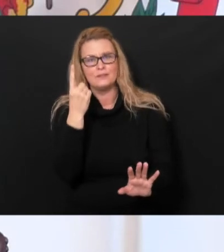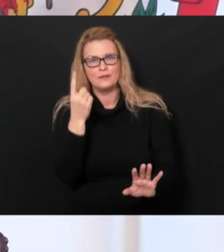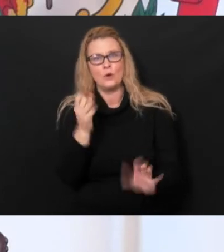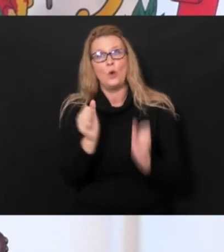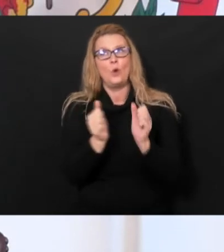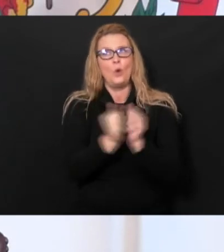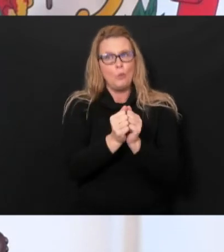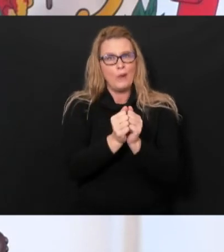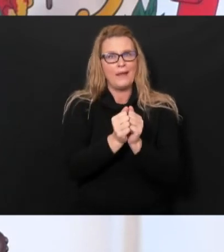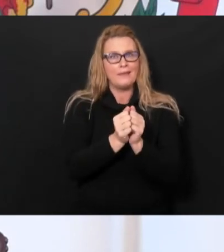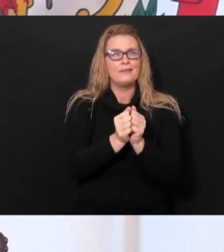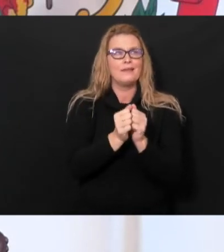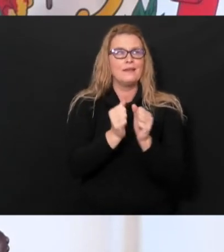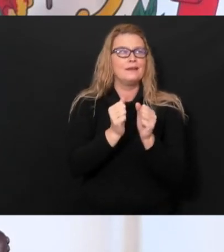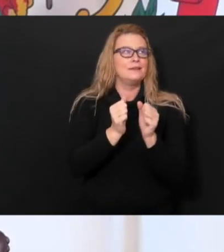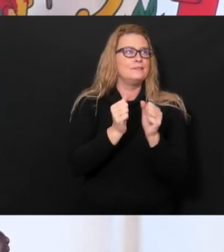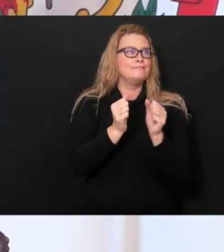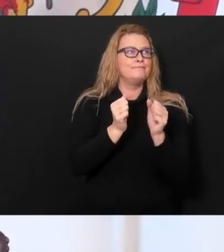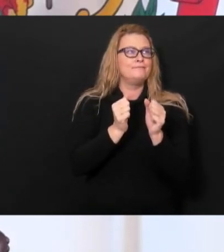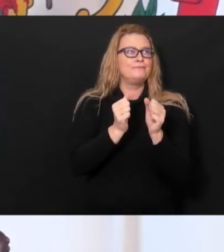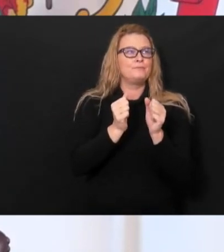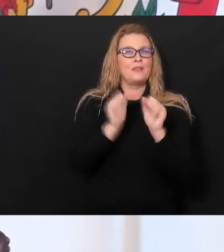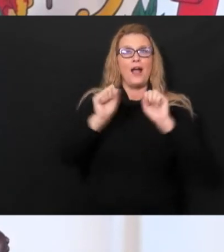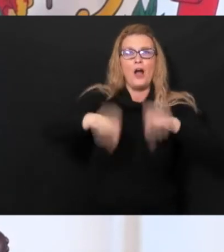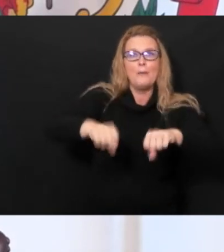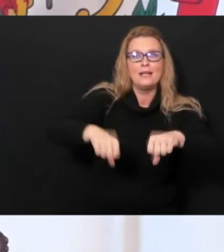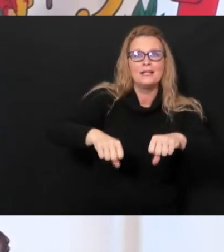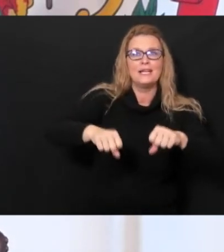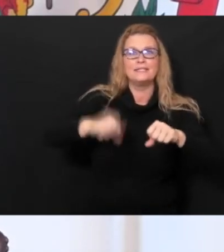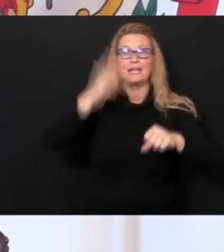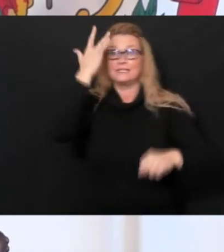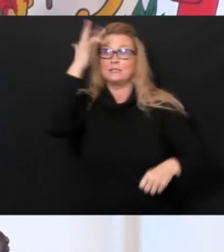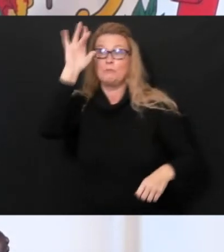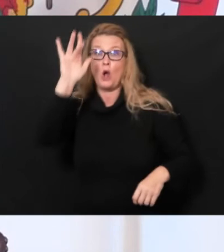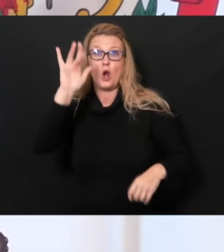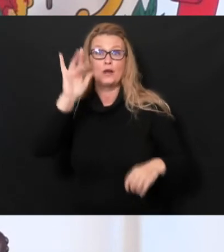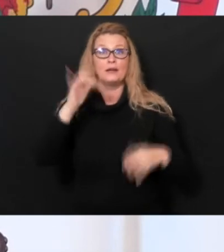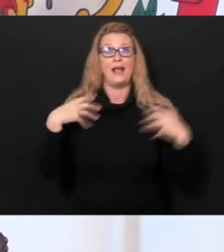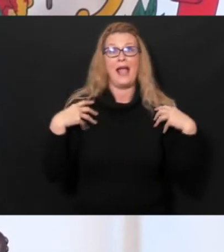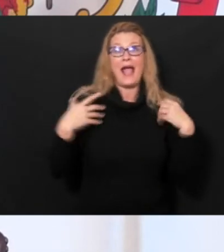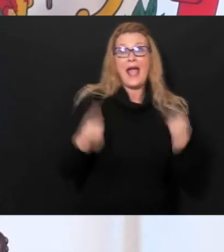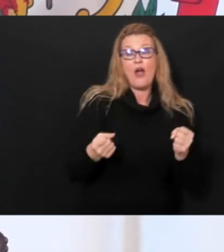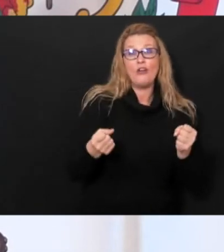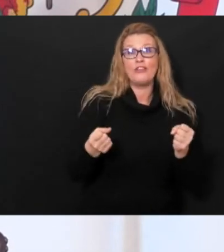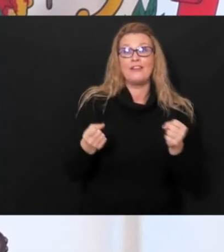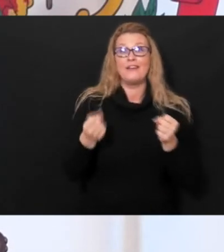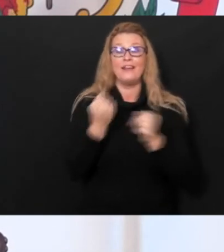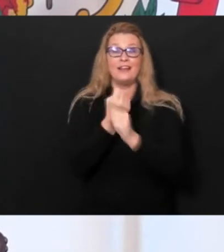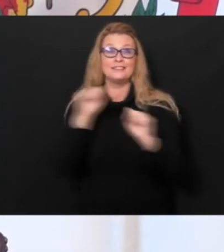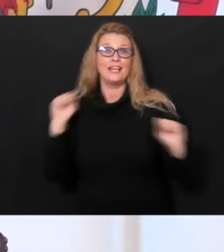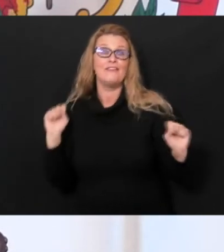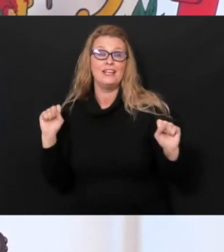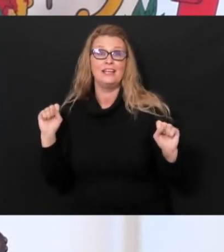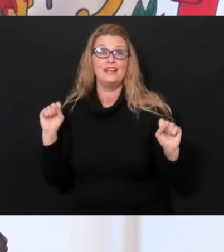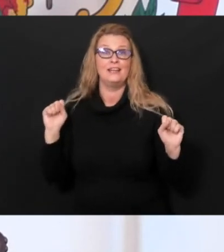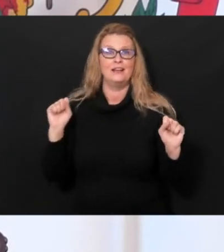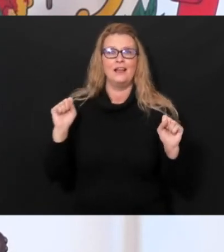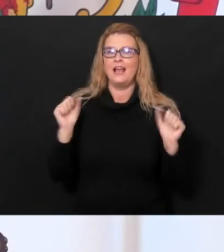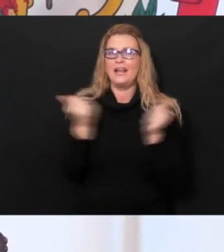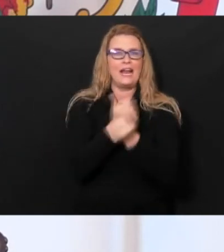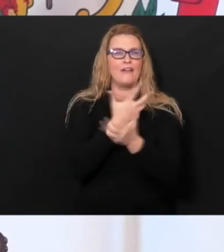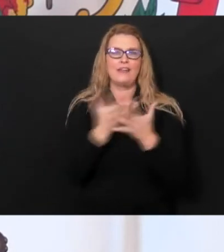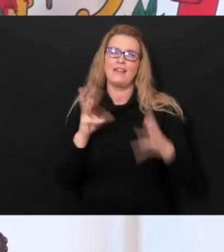to do it in a way that is absolutely smart and healthy and safe and with all the safety